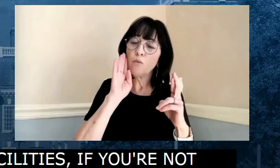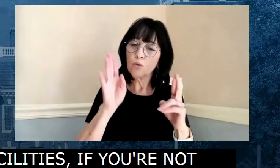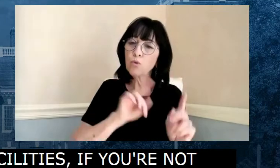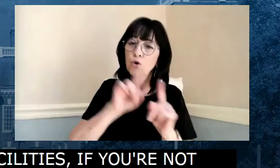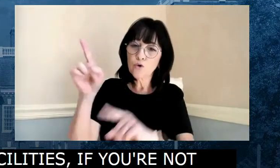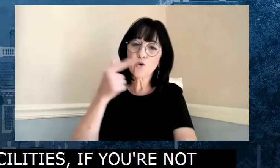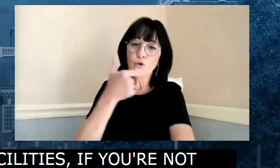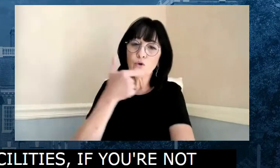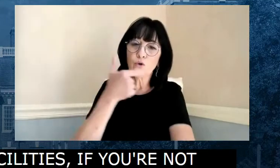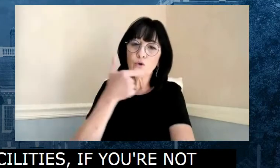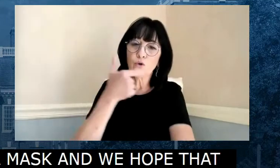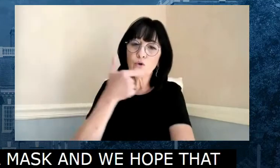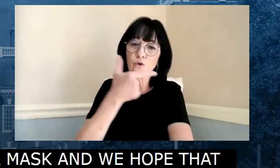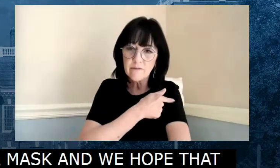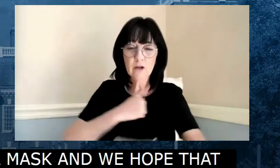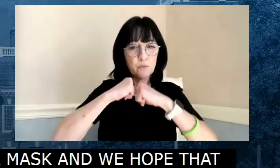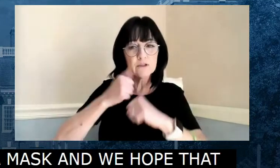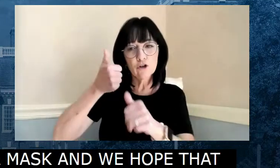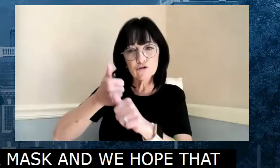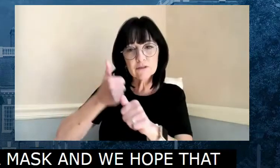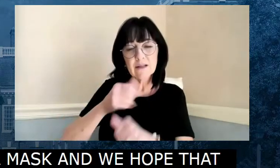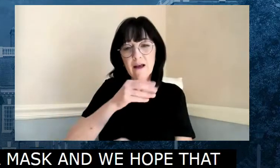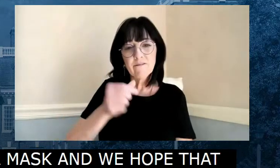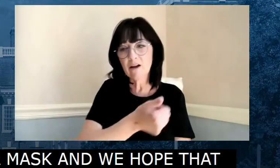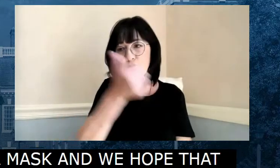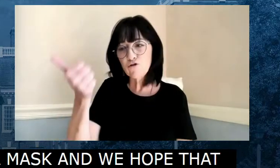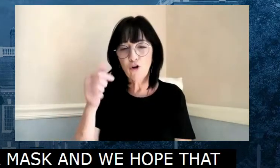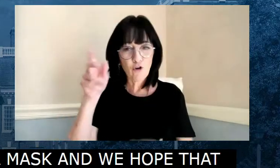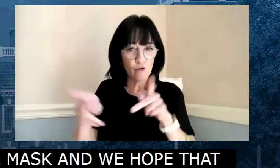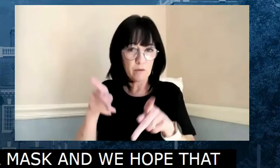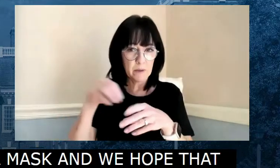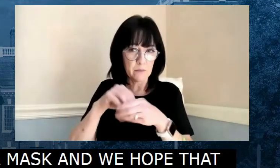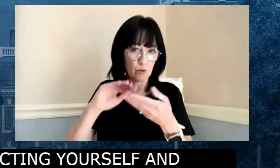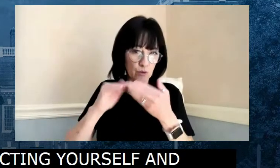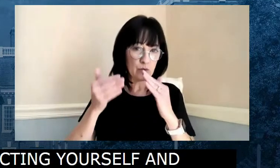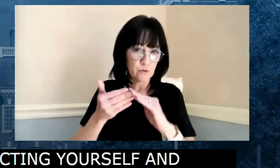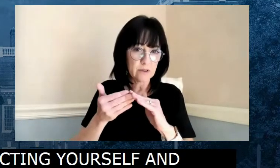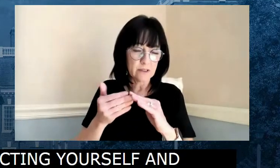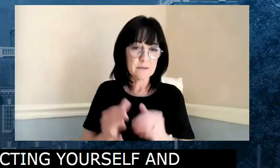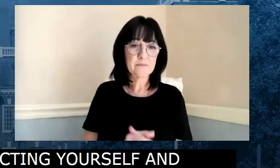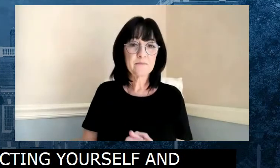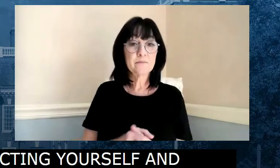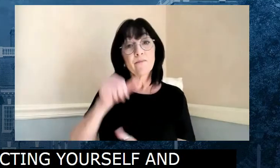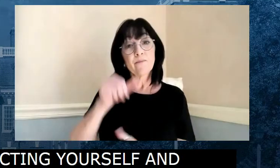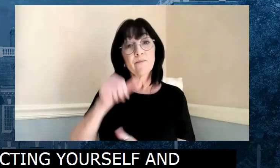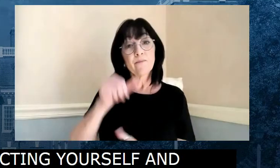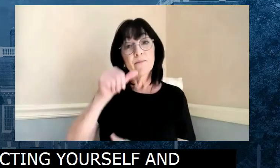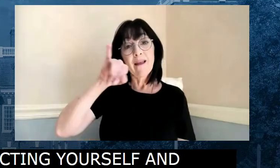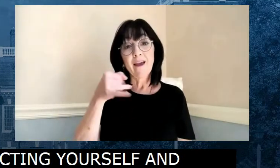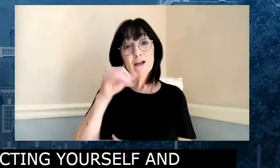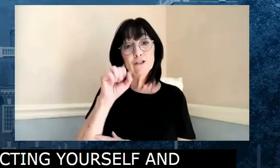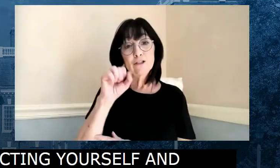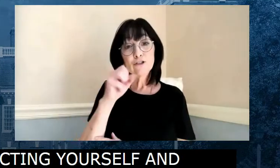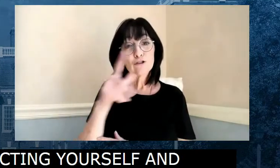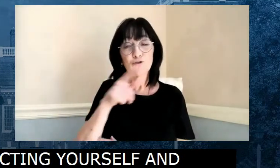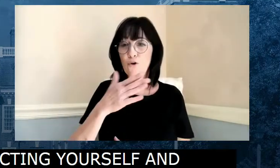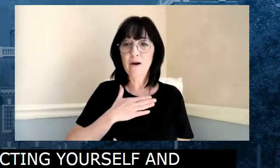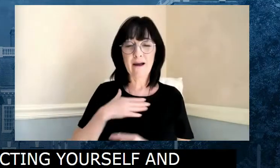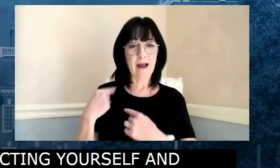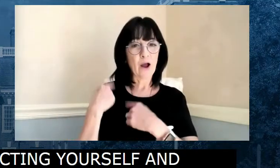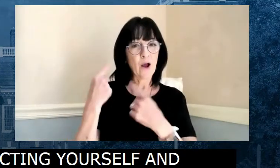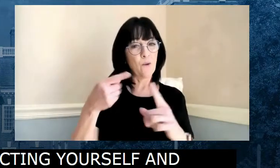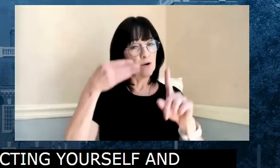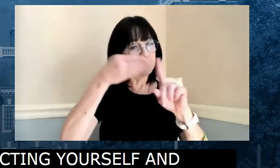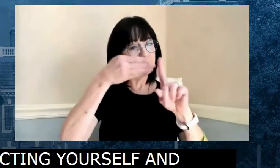yourself and other unvaccinated folks in the community. AJ Shaw has been the point person, as I said at the